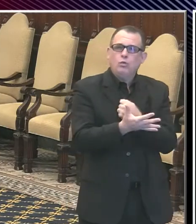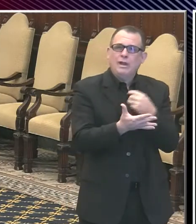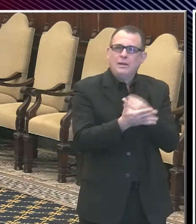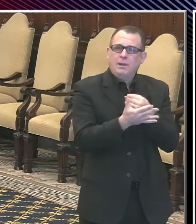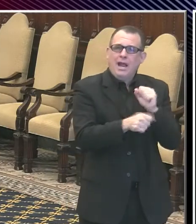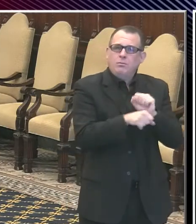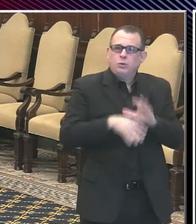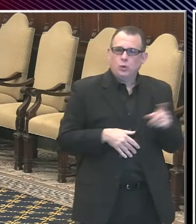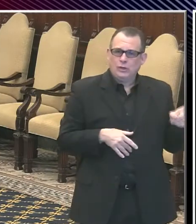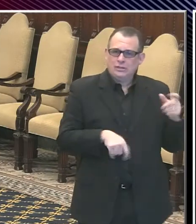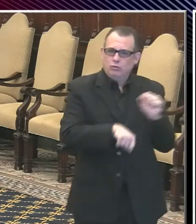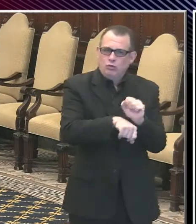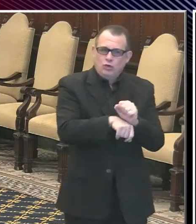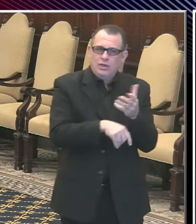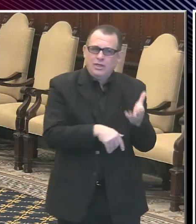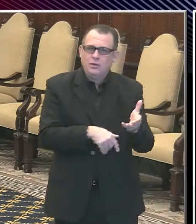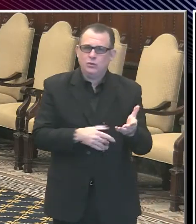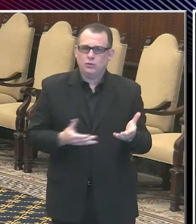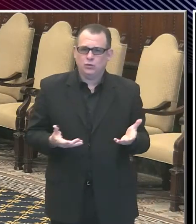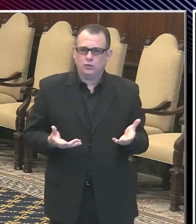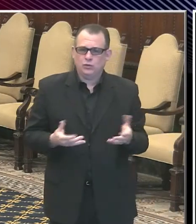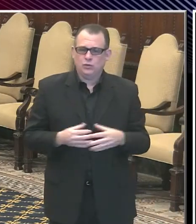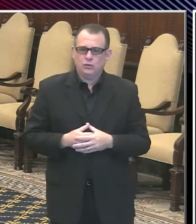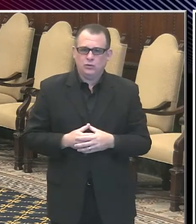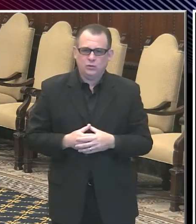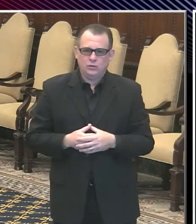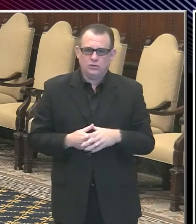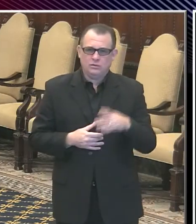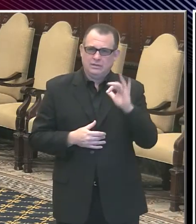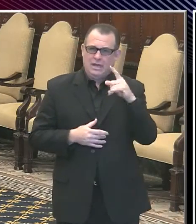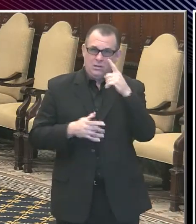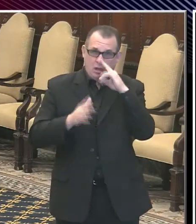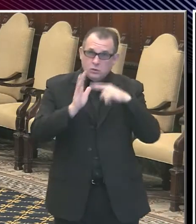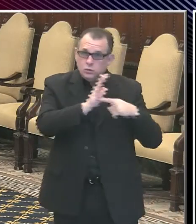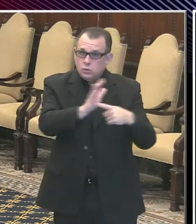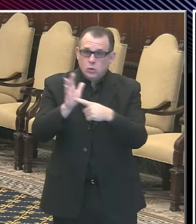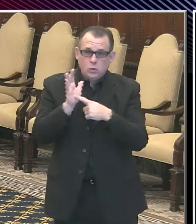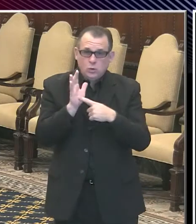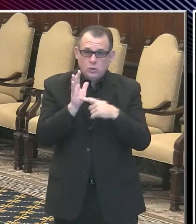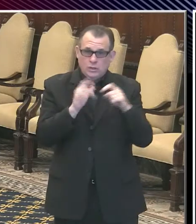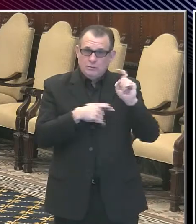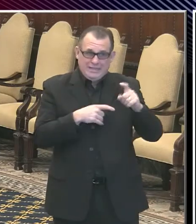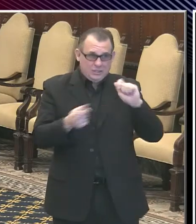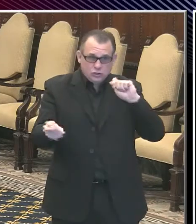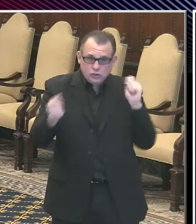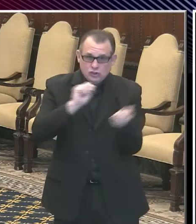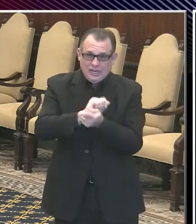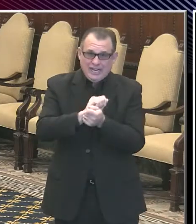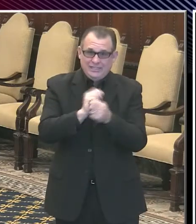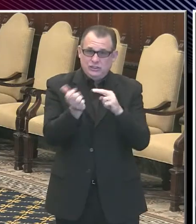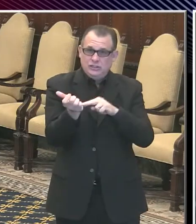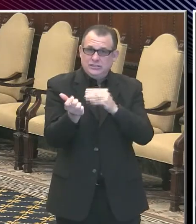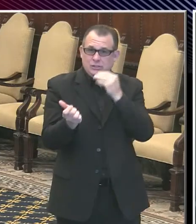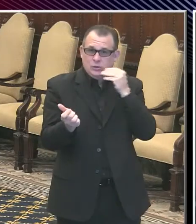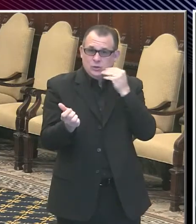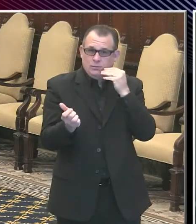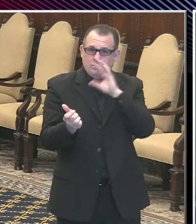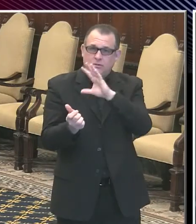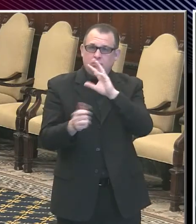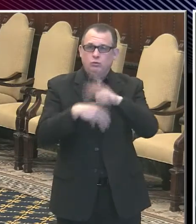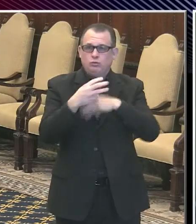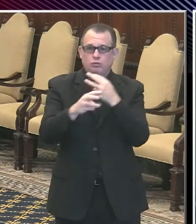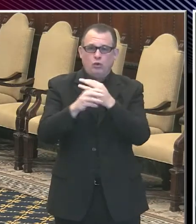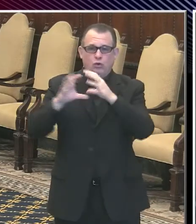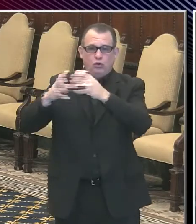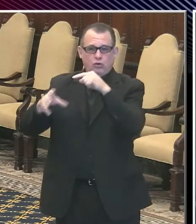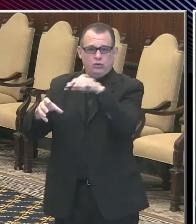work there? Does this speak to a need for reform in the nursing home industry? I do think that we need to think